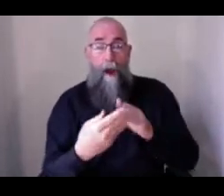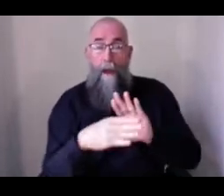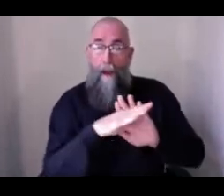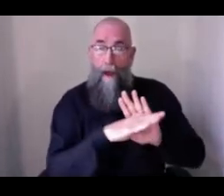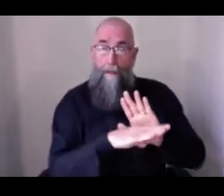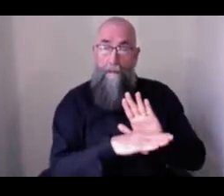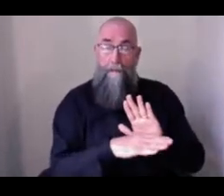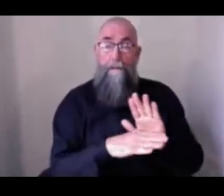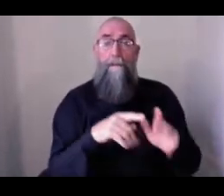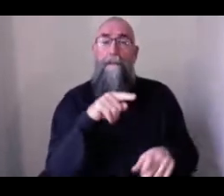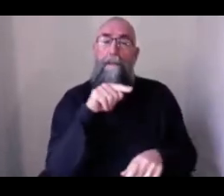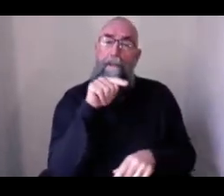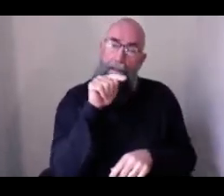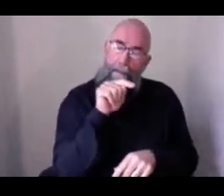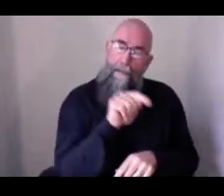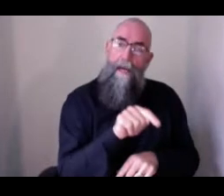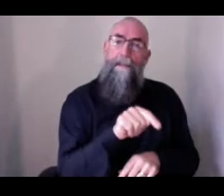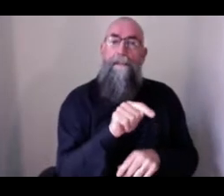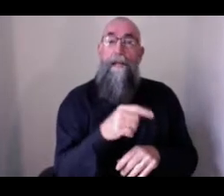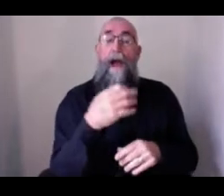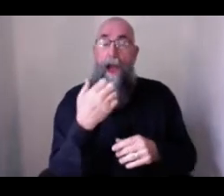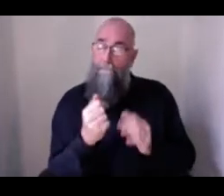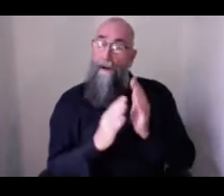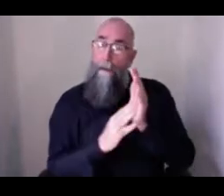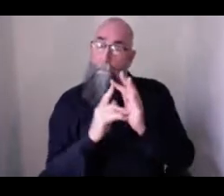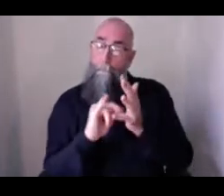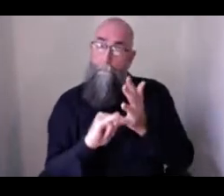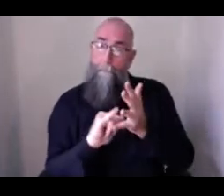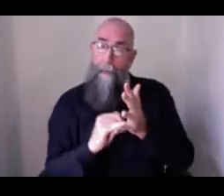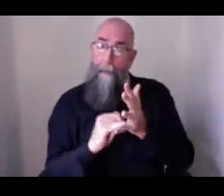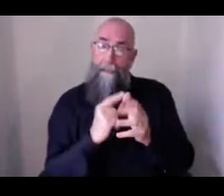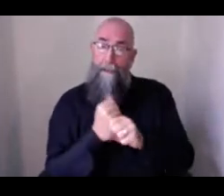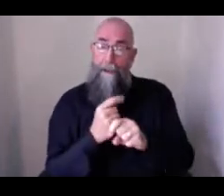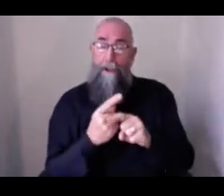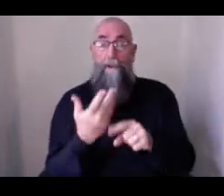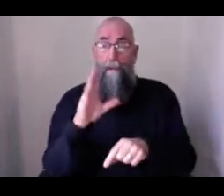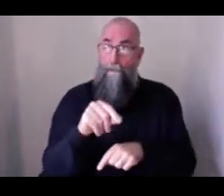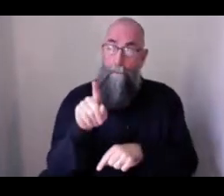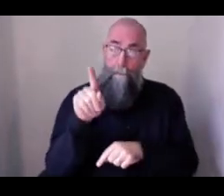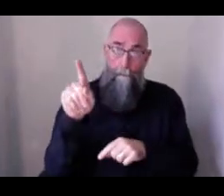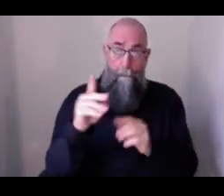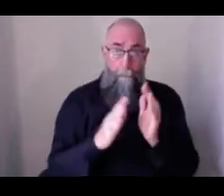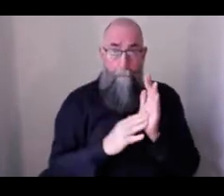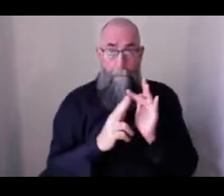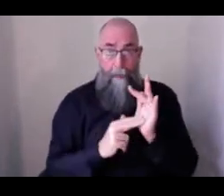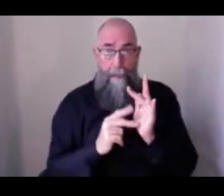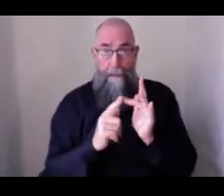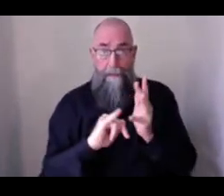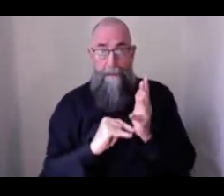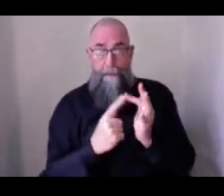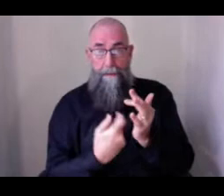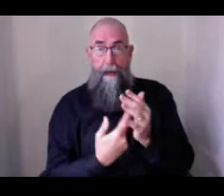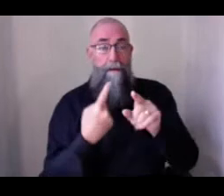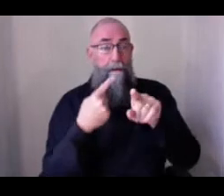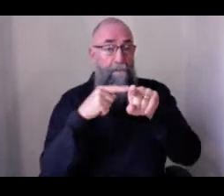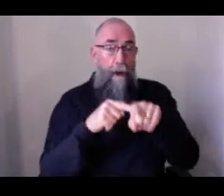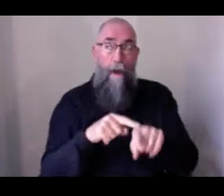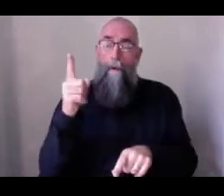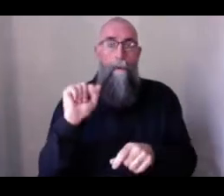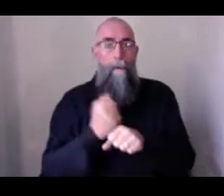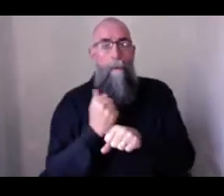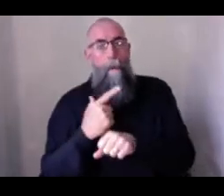guidelines themselves, there's a message from the minister, which I suppose contextualises his rationale for the funding for the